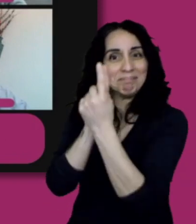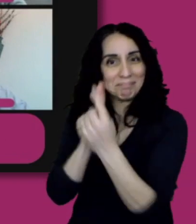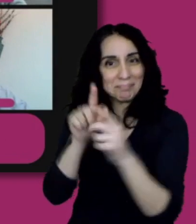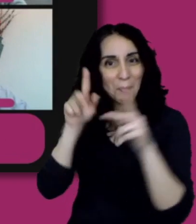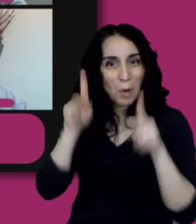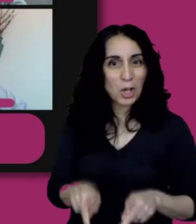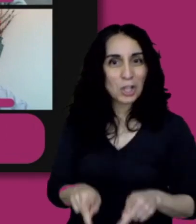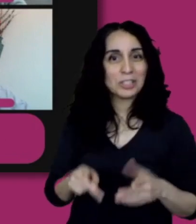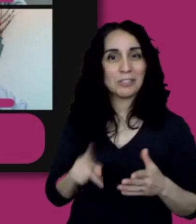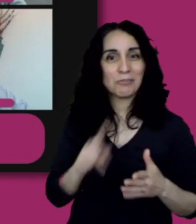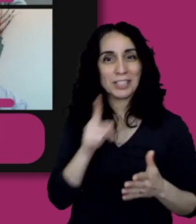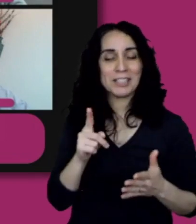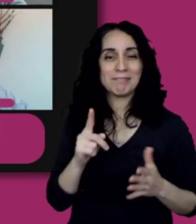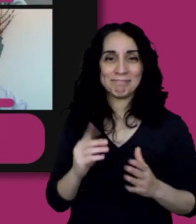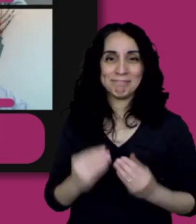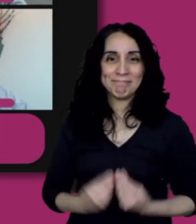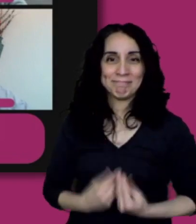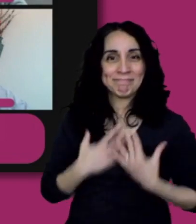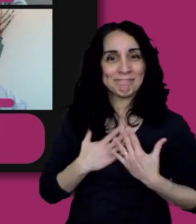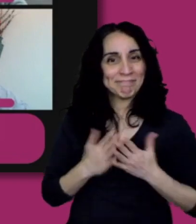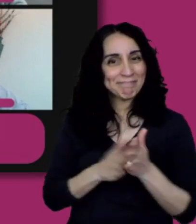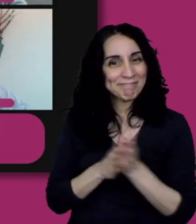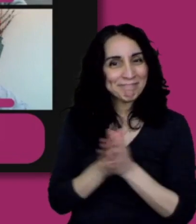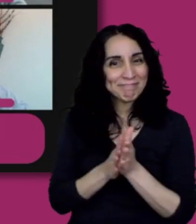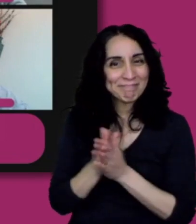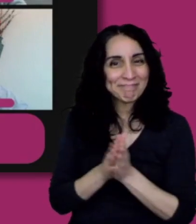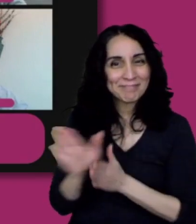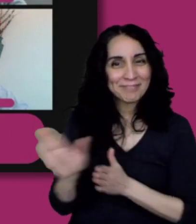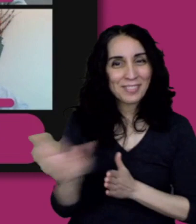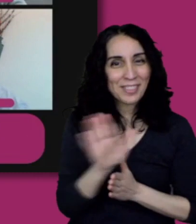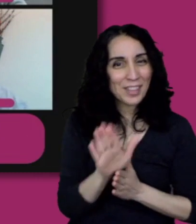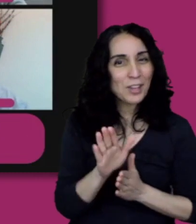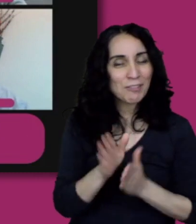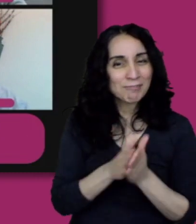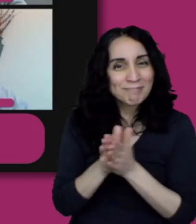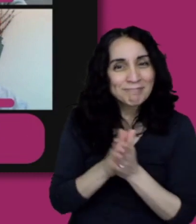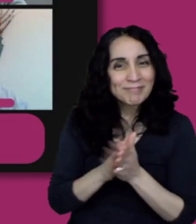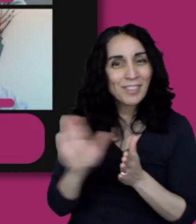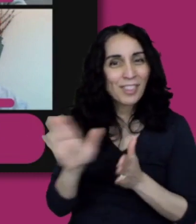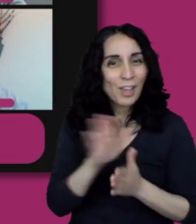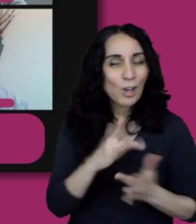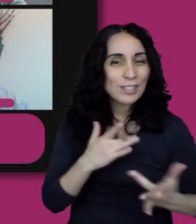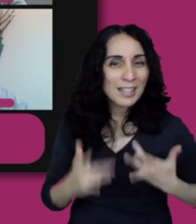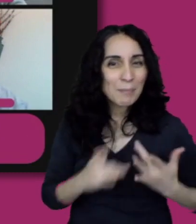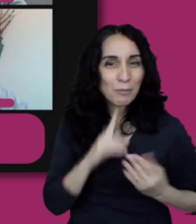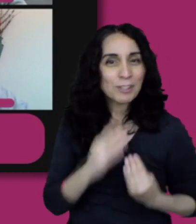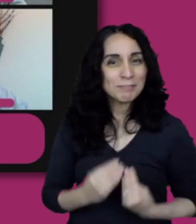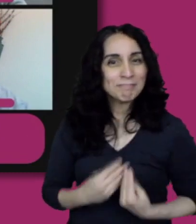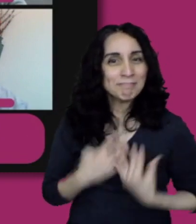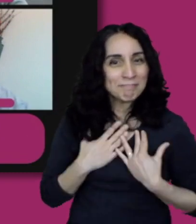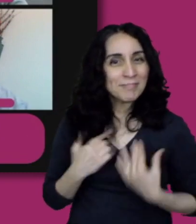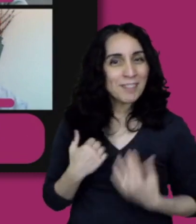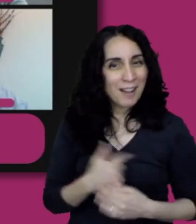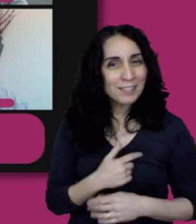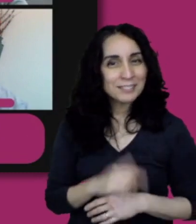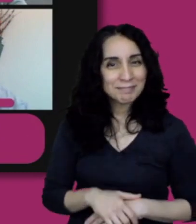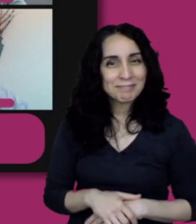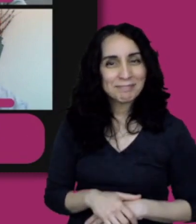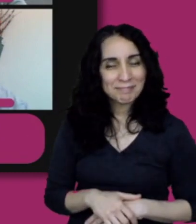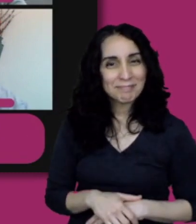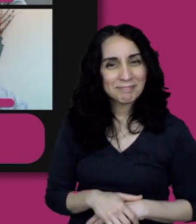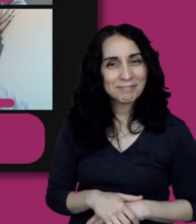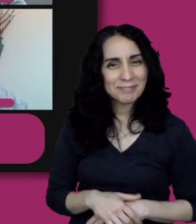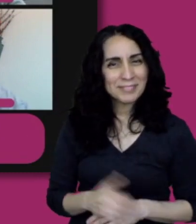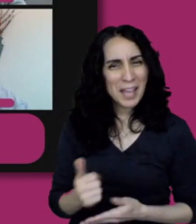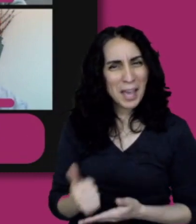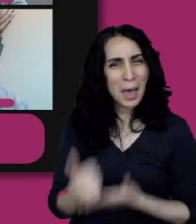face-to-face connection, and just the enthusiasm of OTs in general, it's infectious. So that's a great